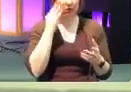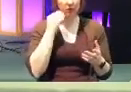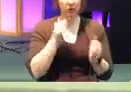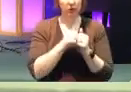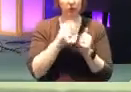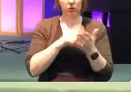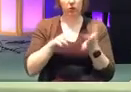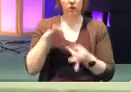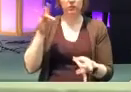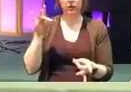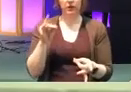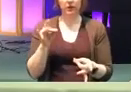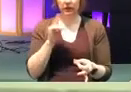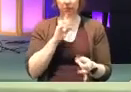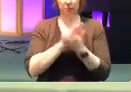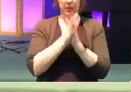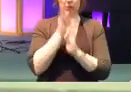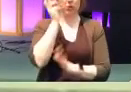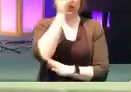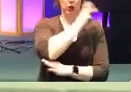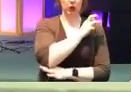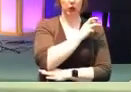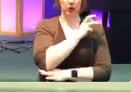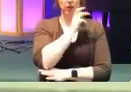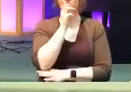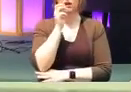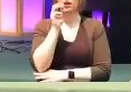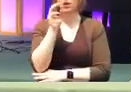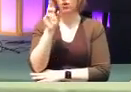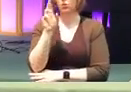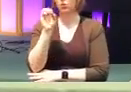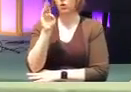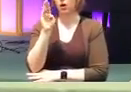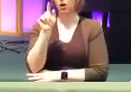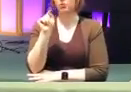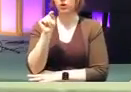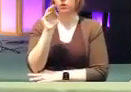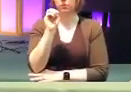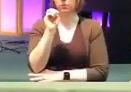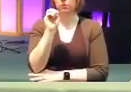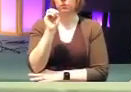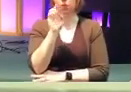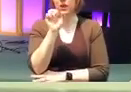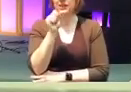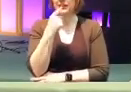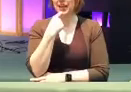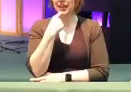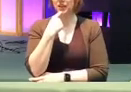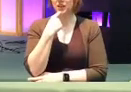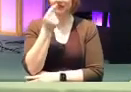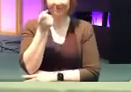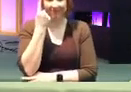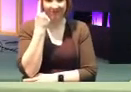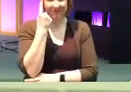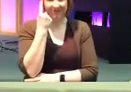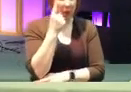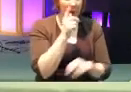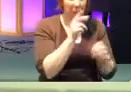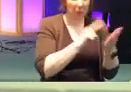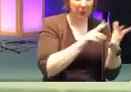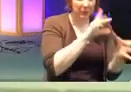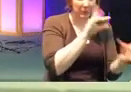Holy Spirit, they just get weird. And Robert Morris says, we need to understand the Holy Spirit doesn't make people